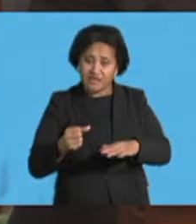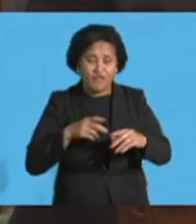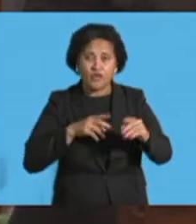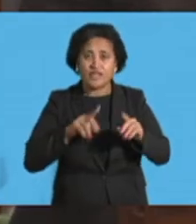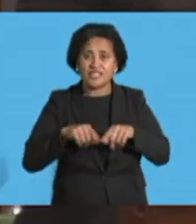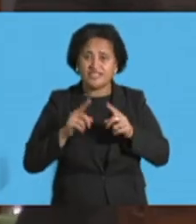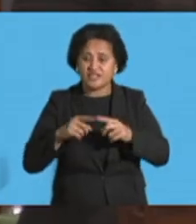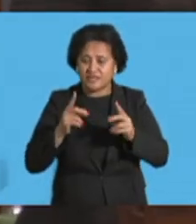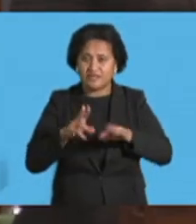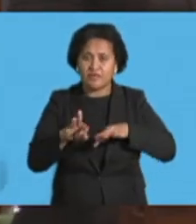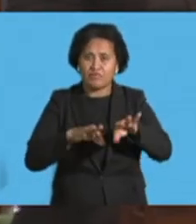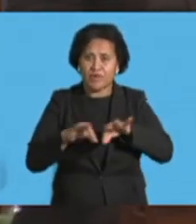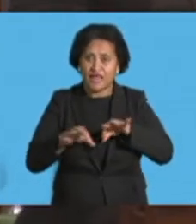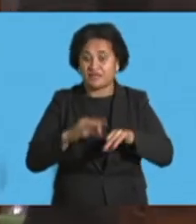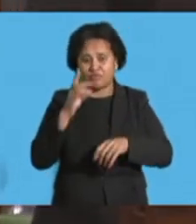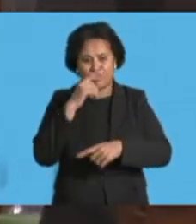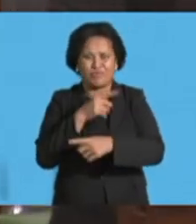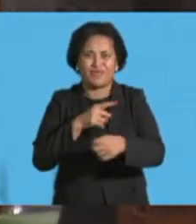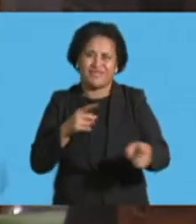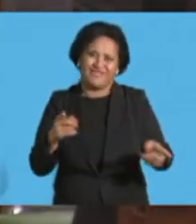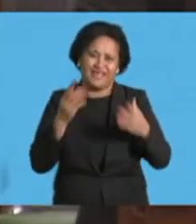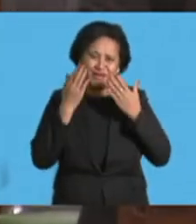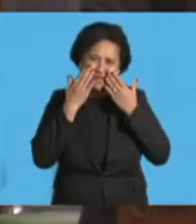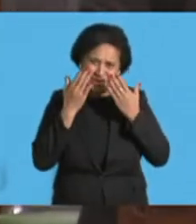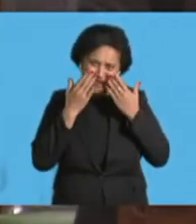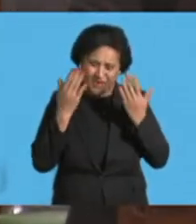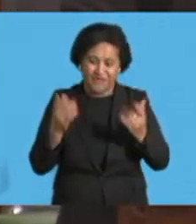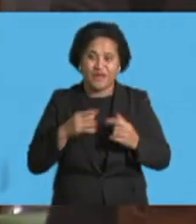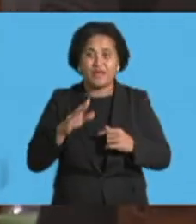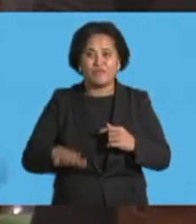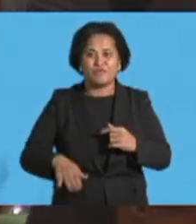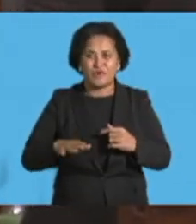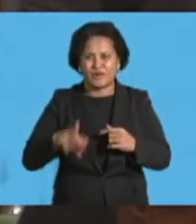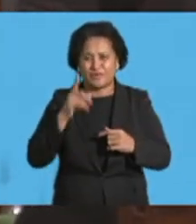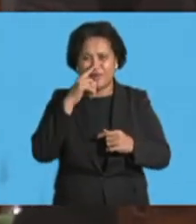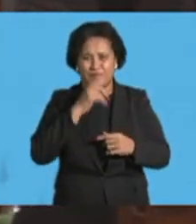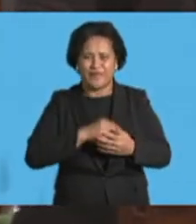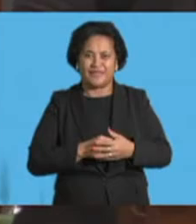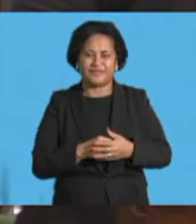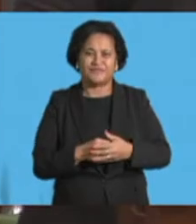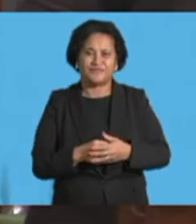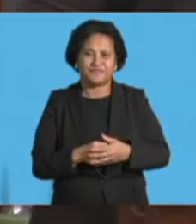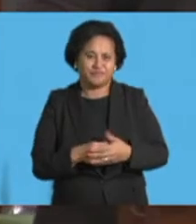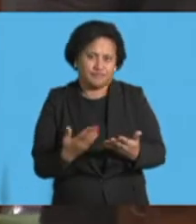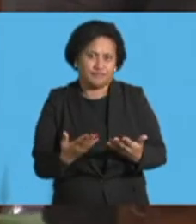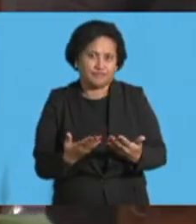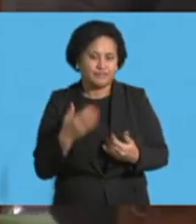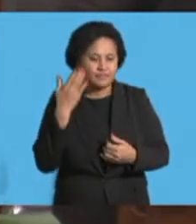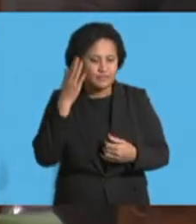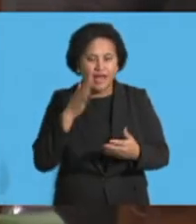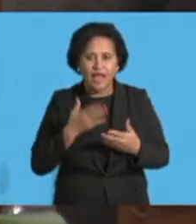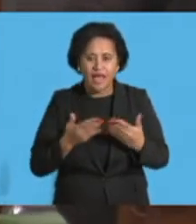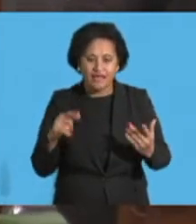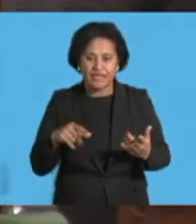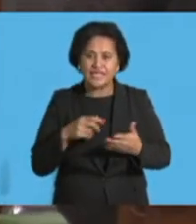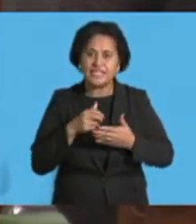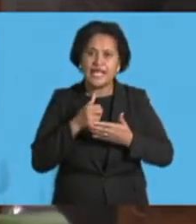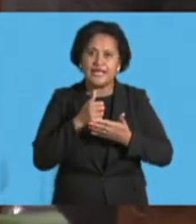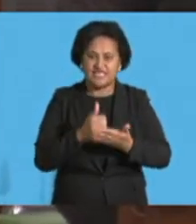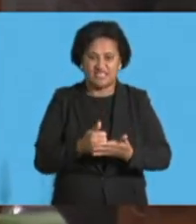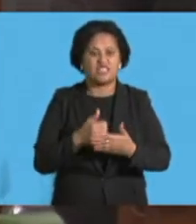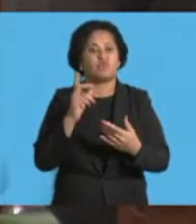valued and appreciated by the disadvantaged. I wonder how this assistance will be classified as by the opposition